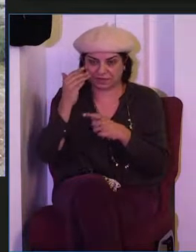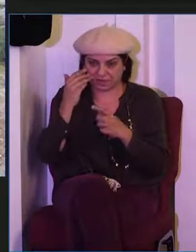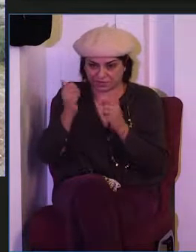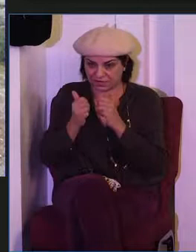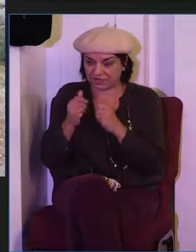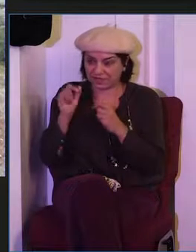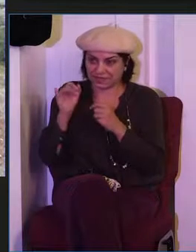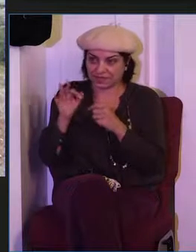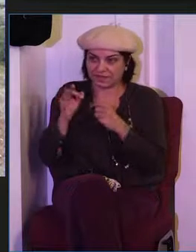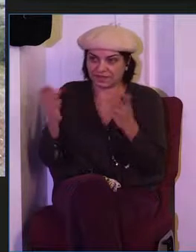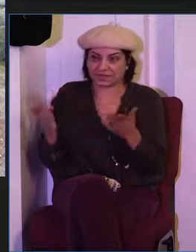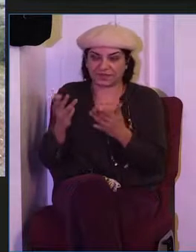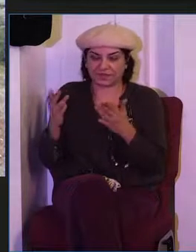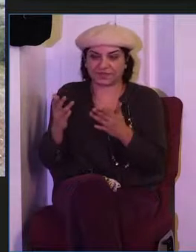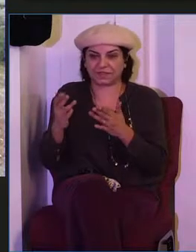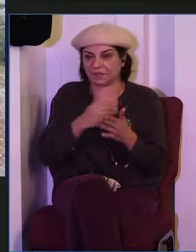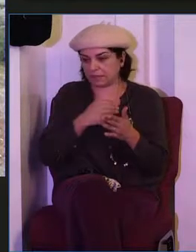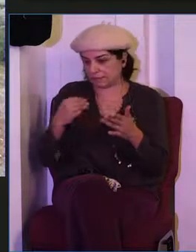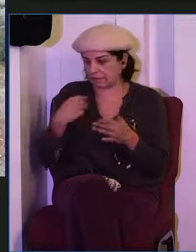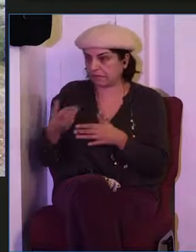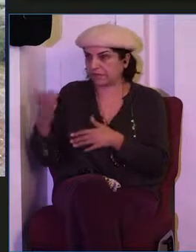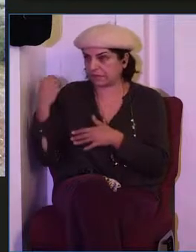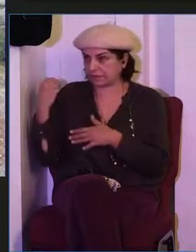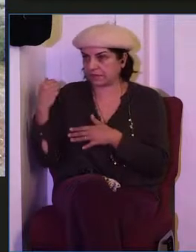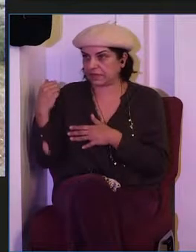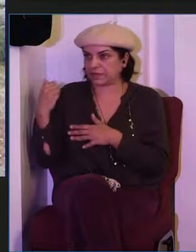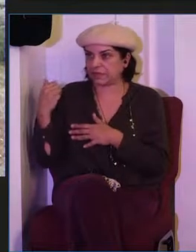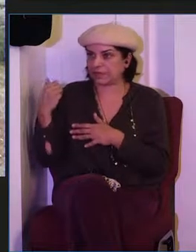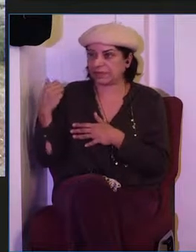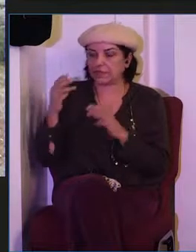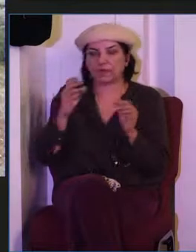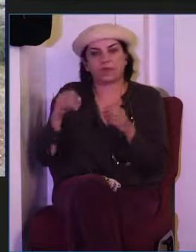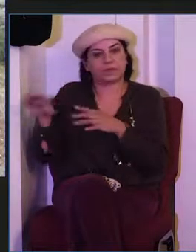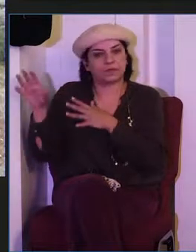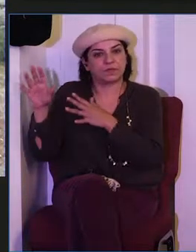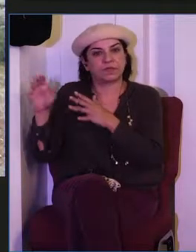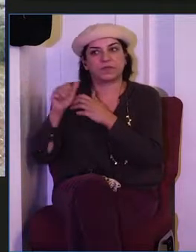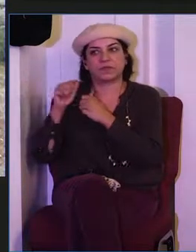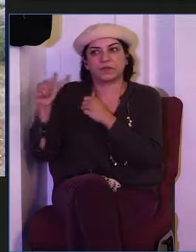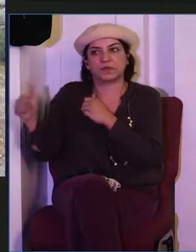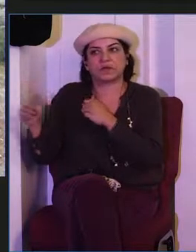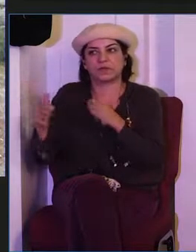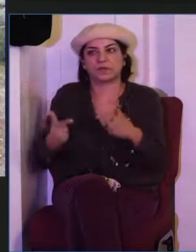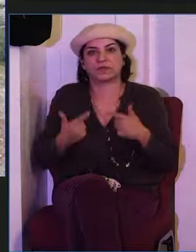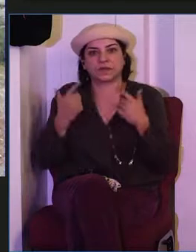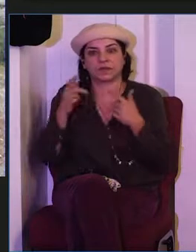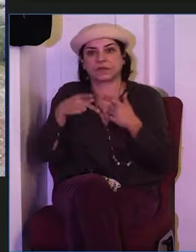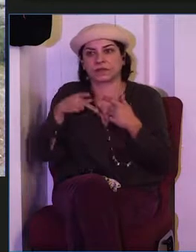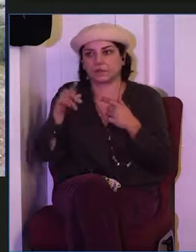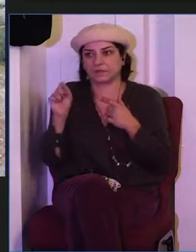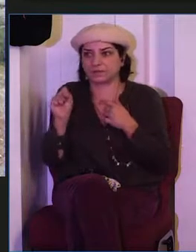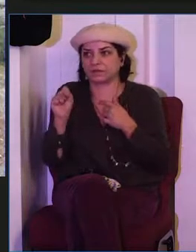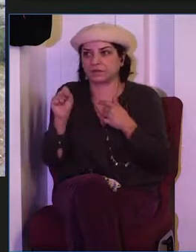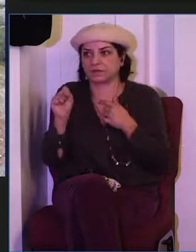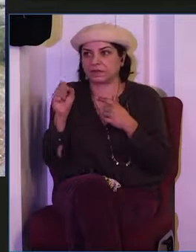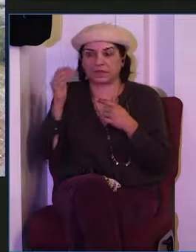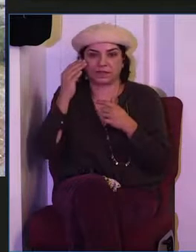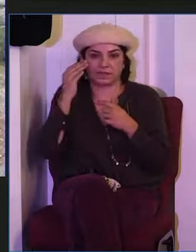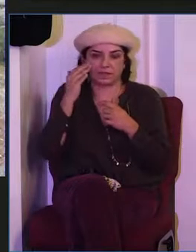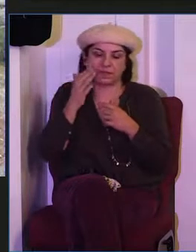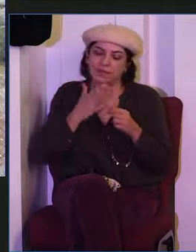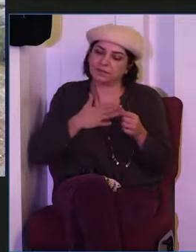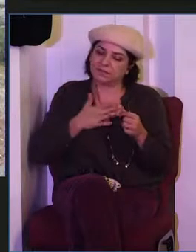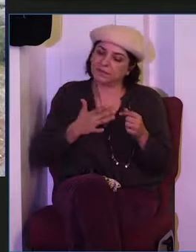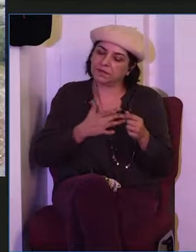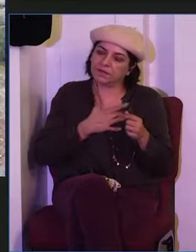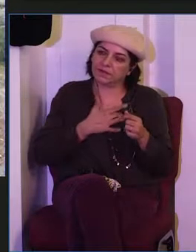He had been a member of our church in the past and moved away. He lives in Palm Springs these days, but you know, he said, my